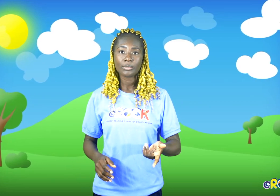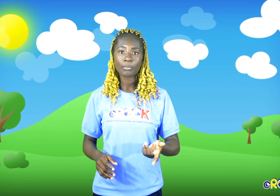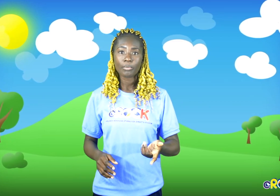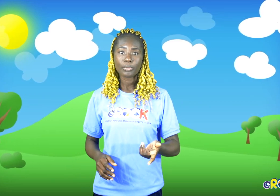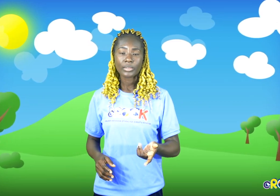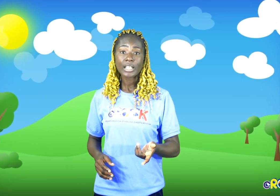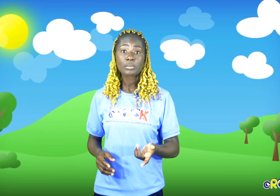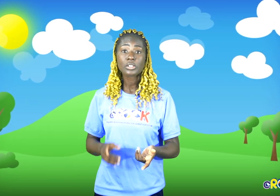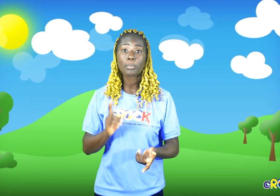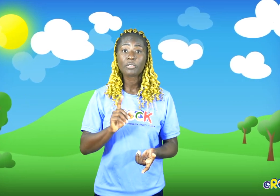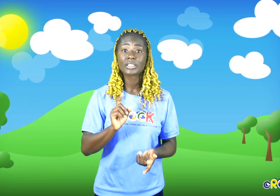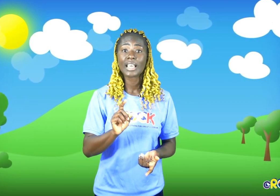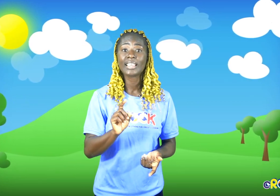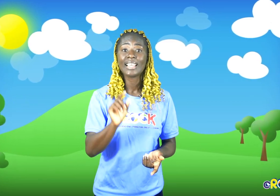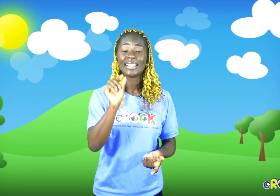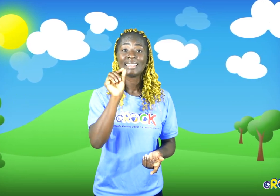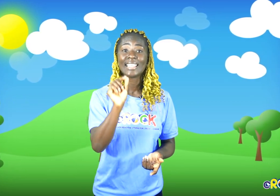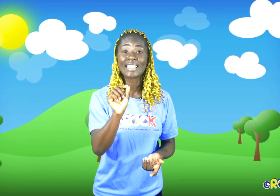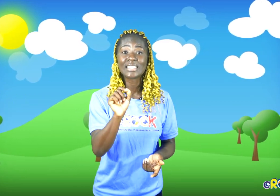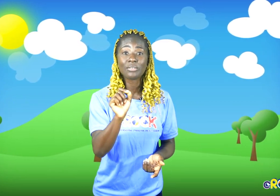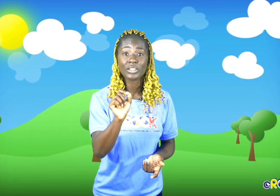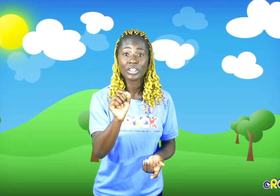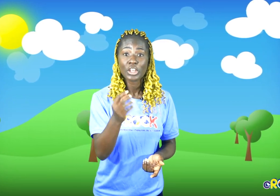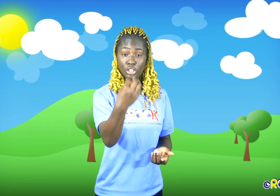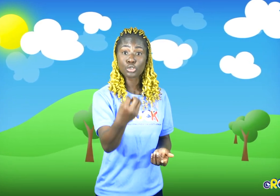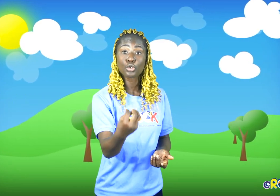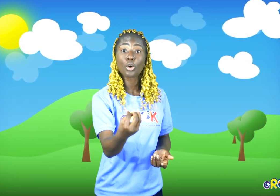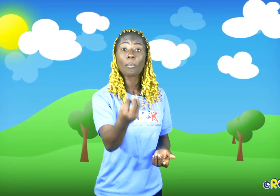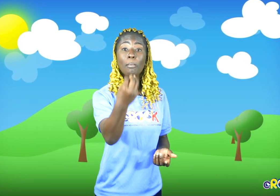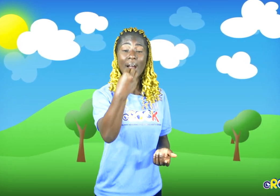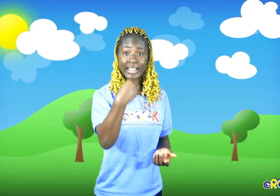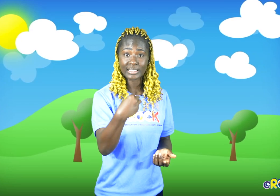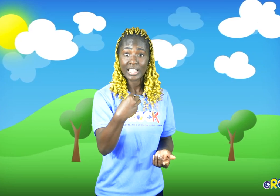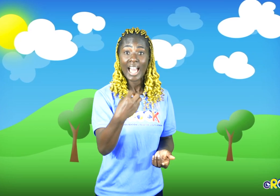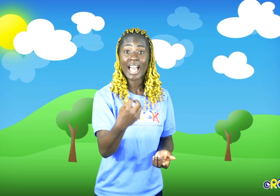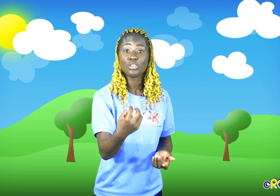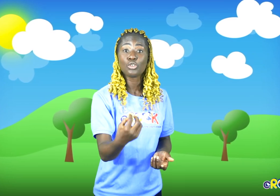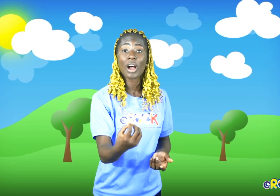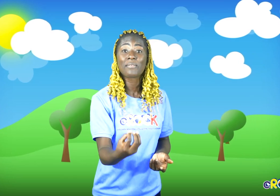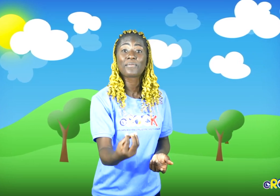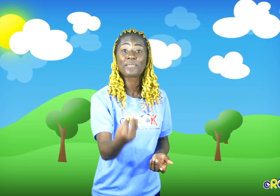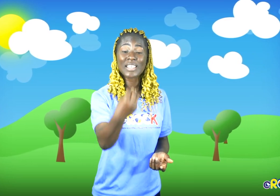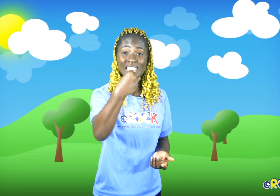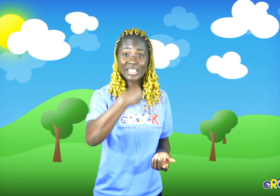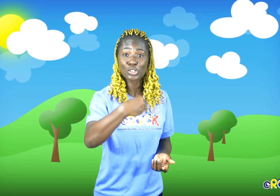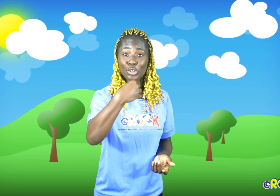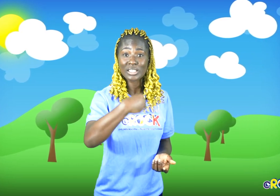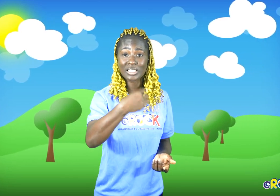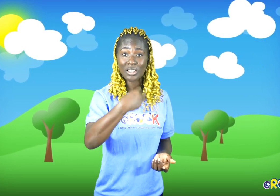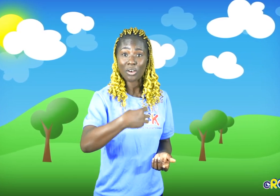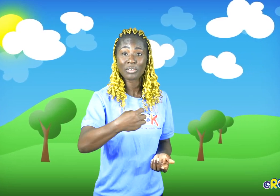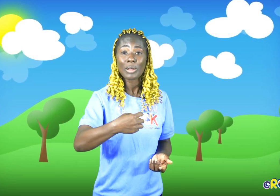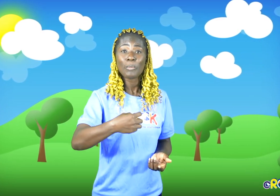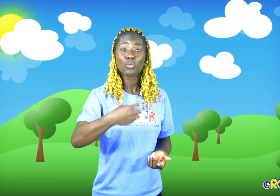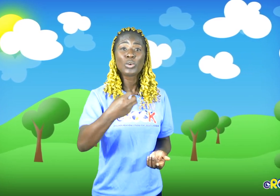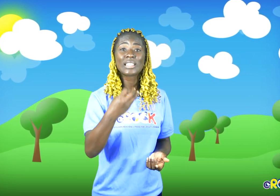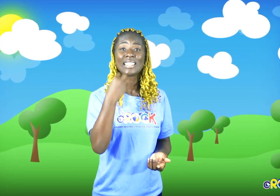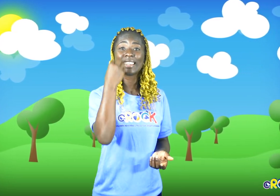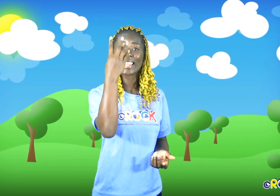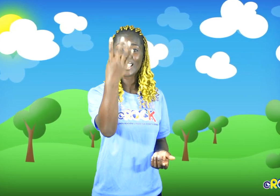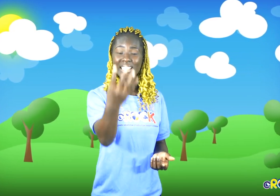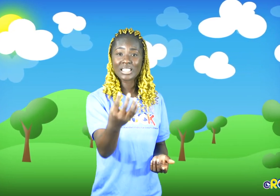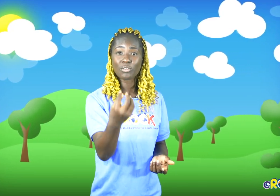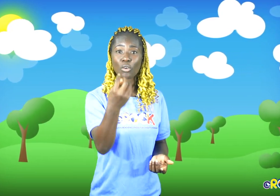this," that means you're prophesying negatively into your mind, and you are feeding yourself